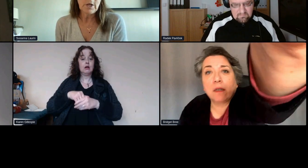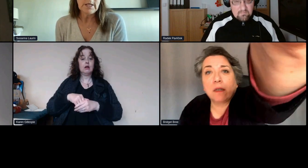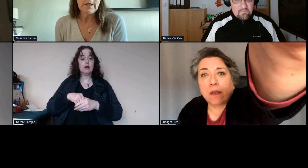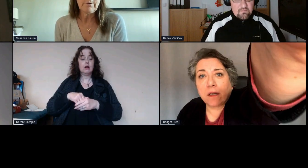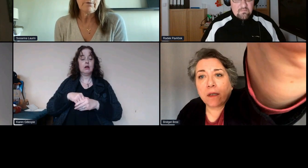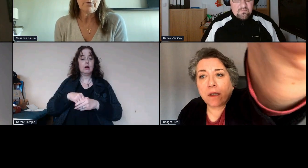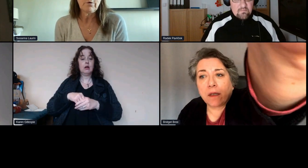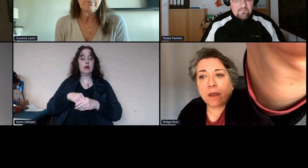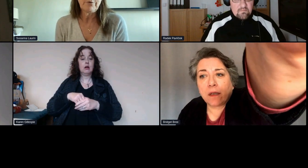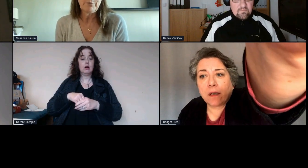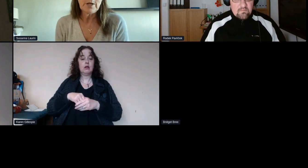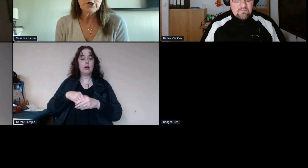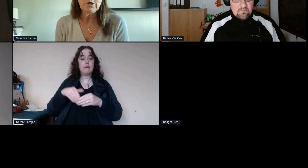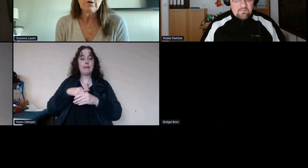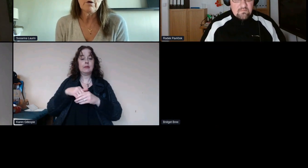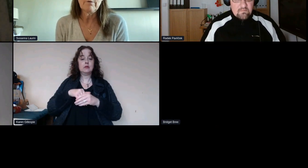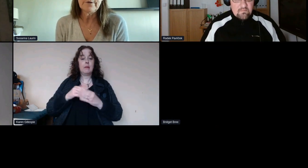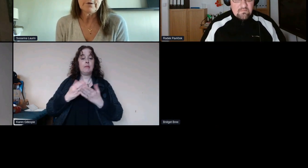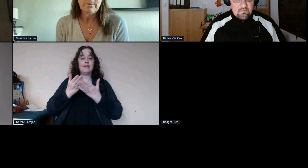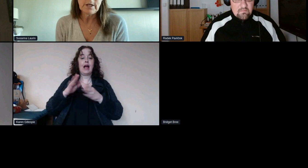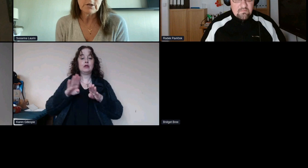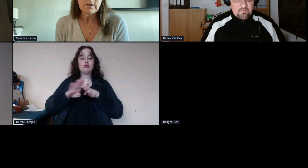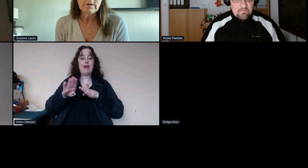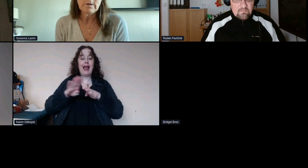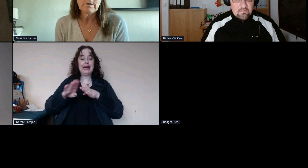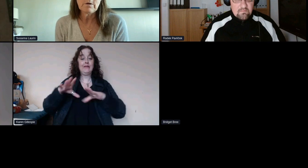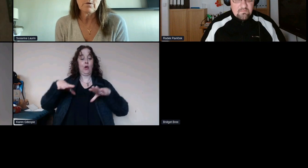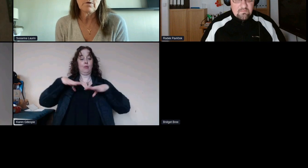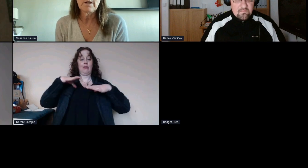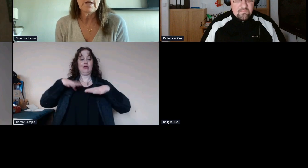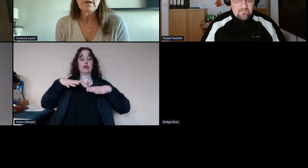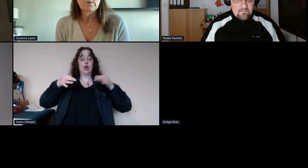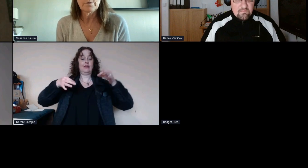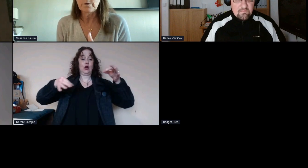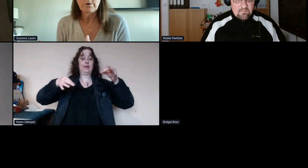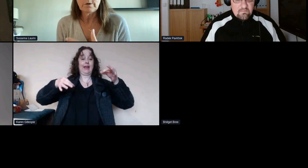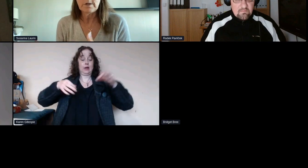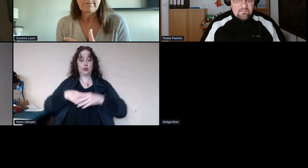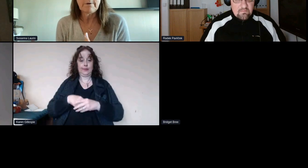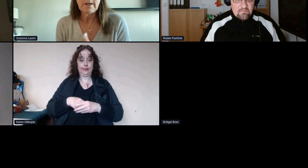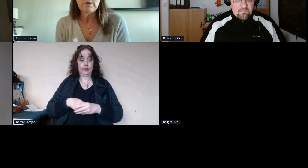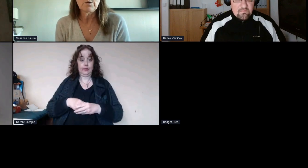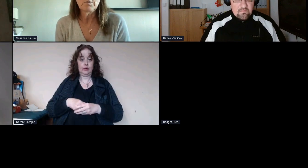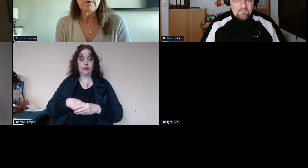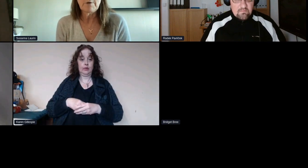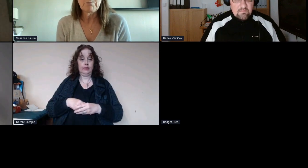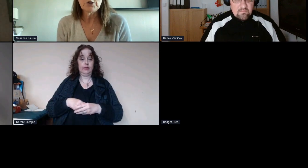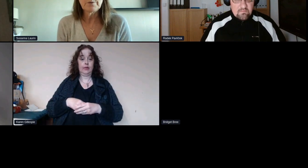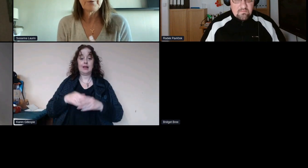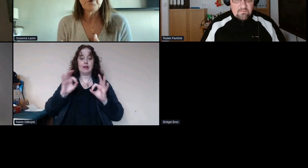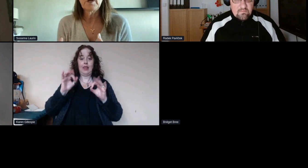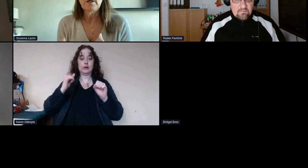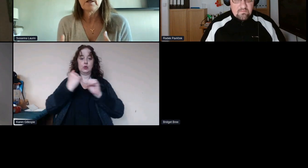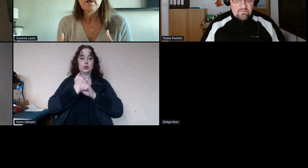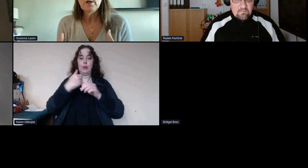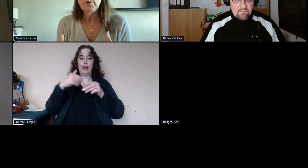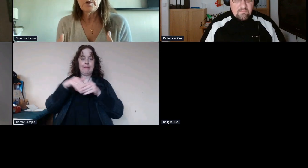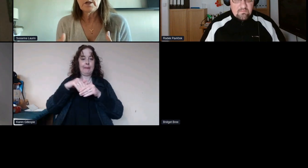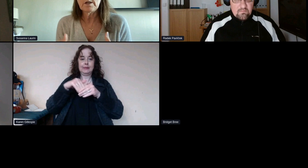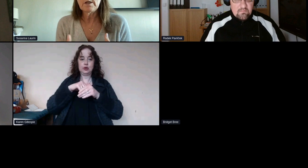provide training for preparation of the certifications. So, and that is also have nothing to do with the membership. You